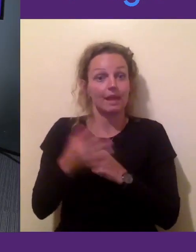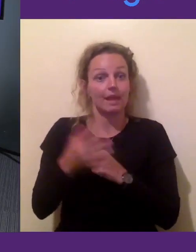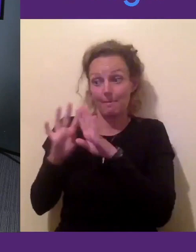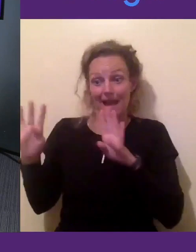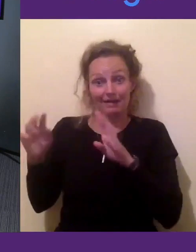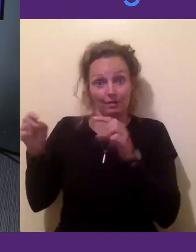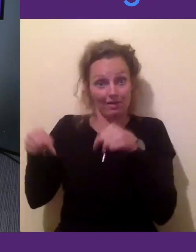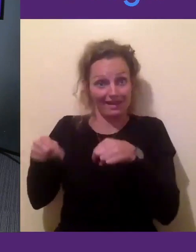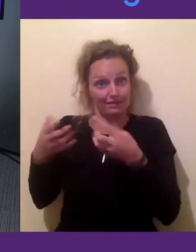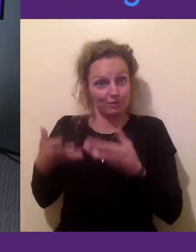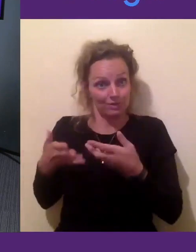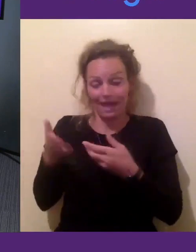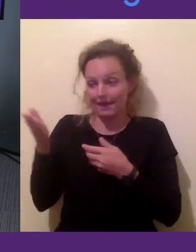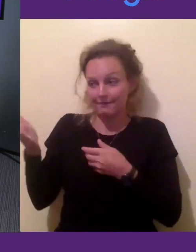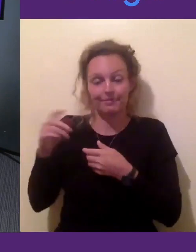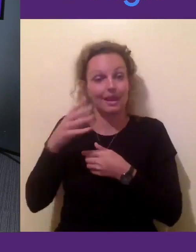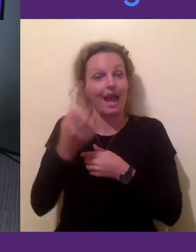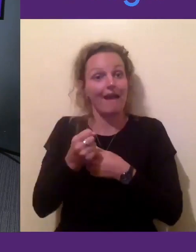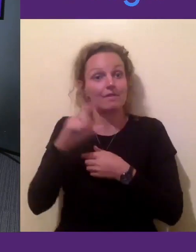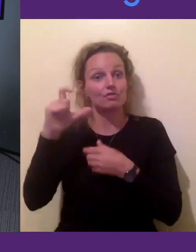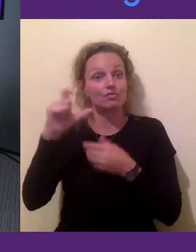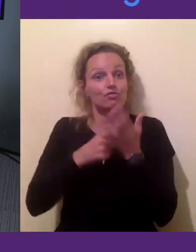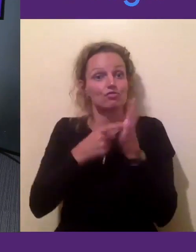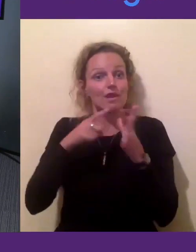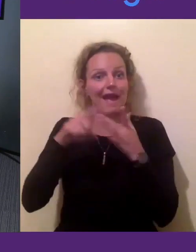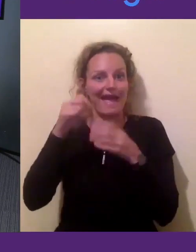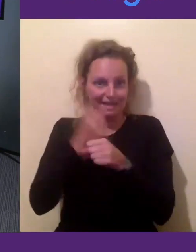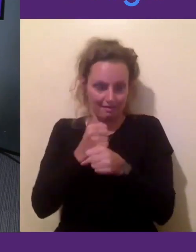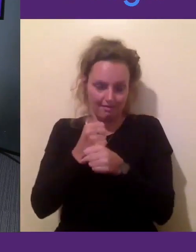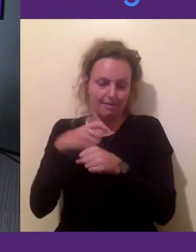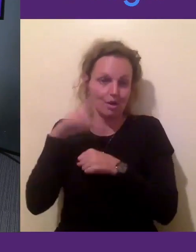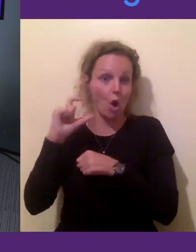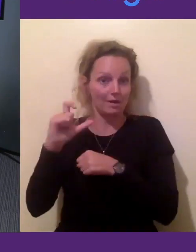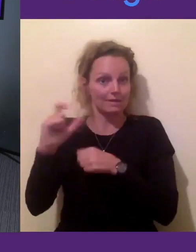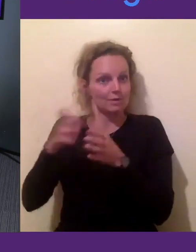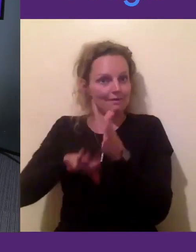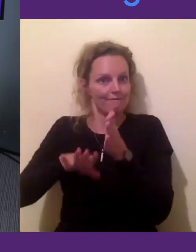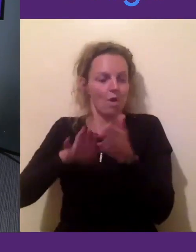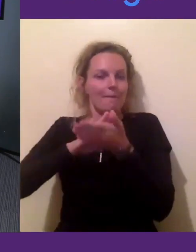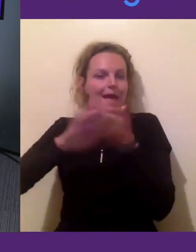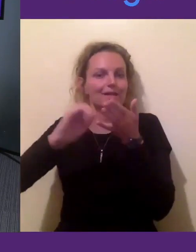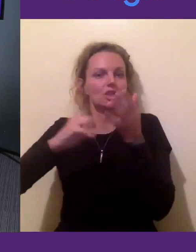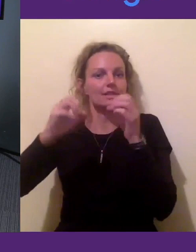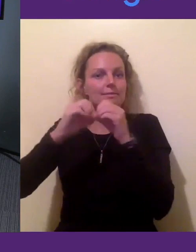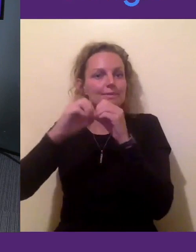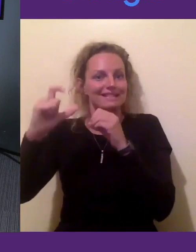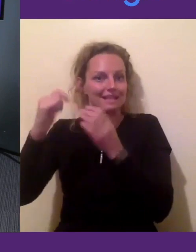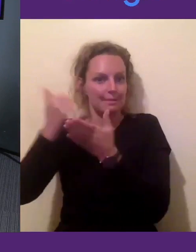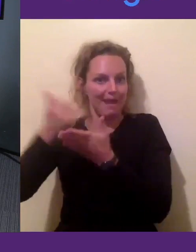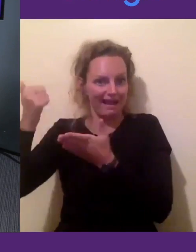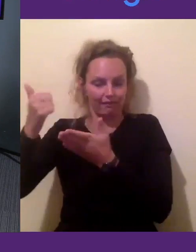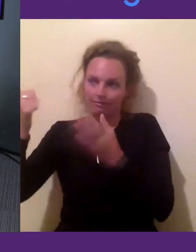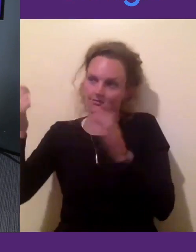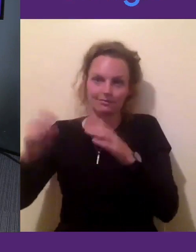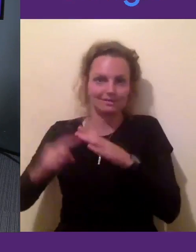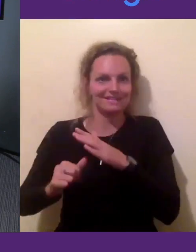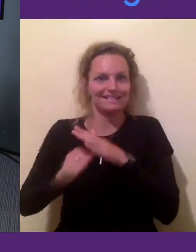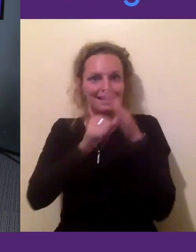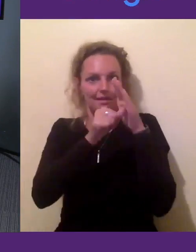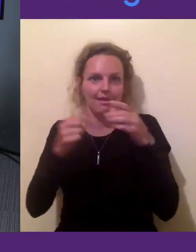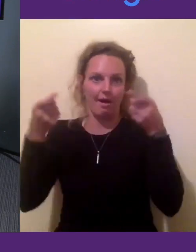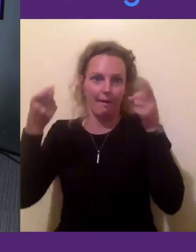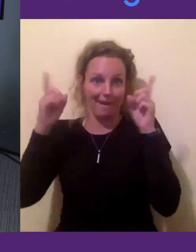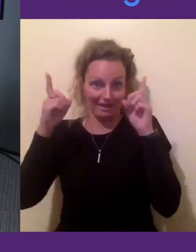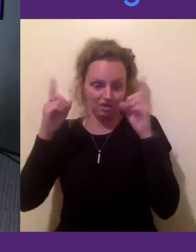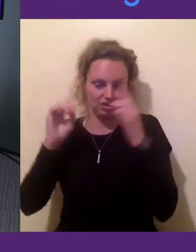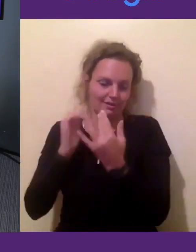from HSBC, a senior manager in accessibility. And on screen, going clockwise from